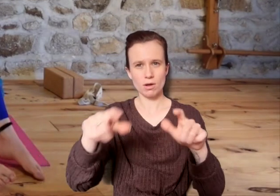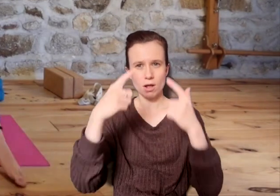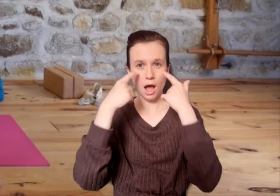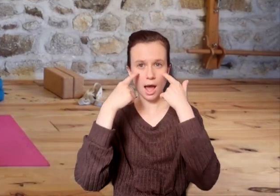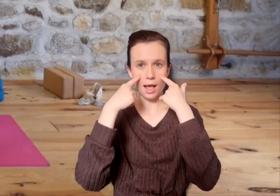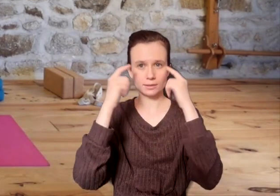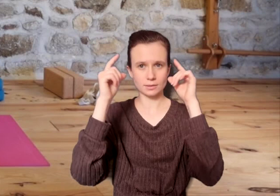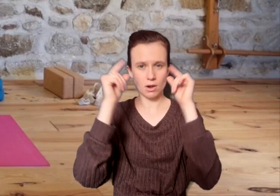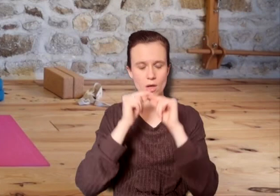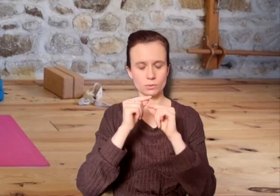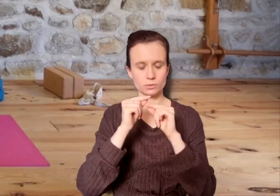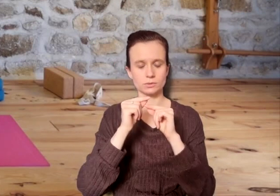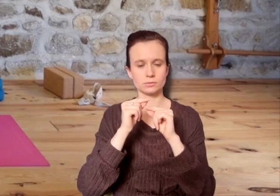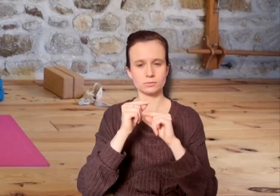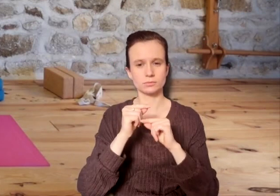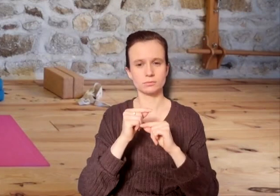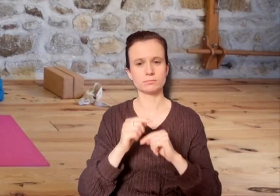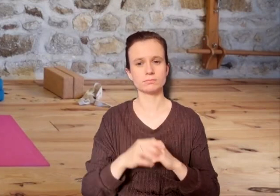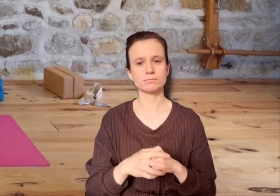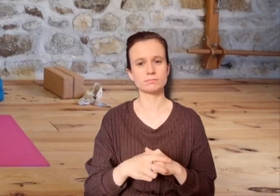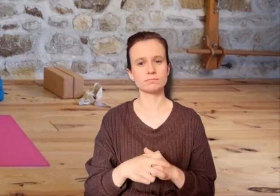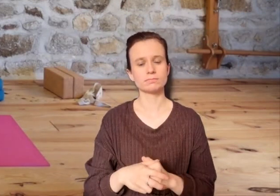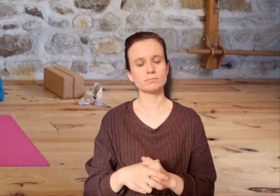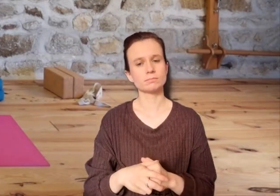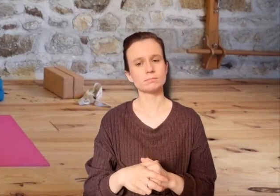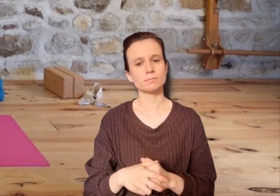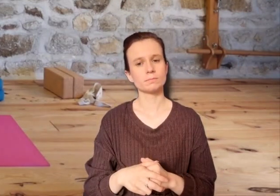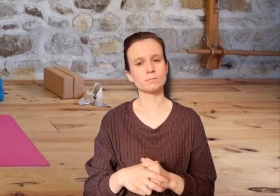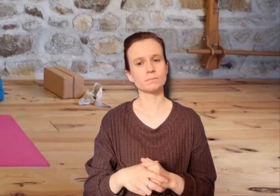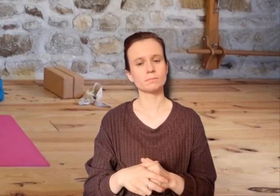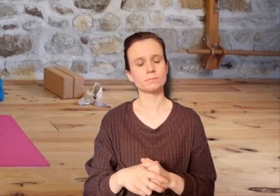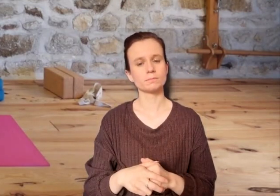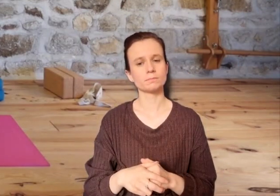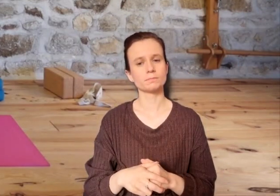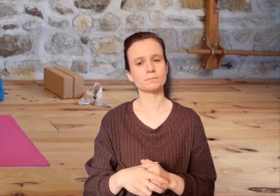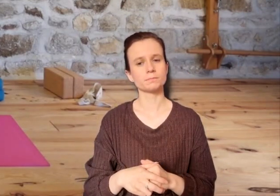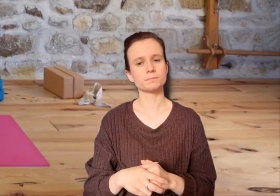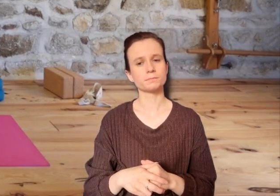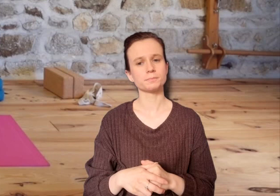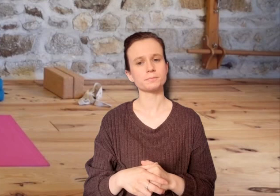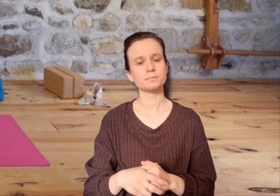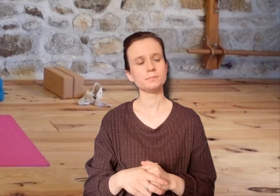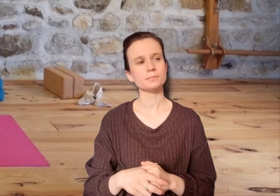We want to keep those eyes closed, staying in our own space.